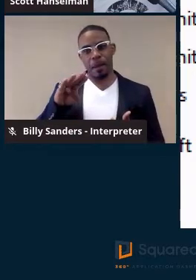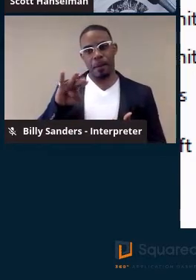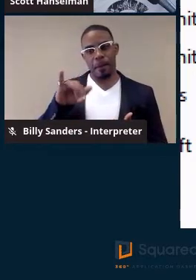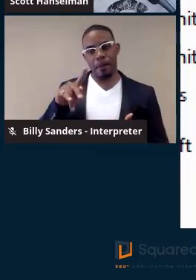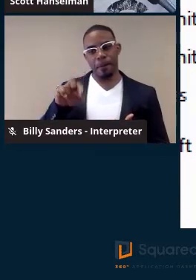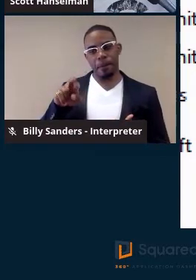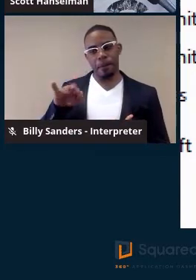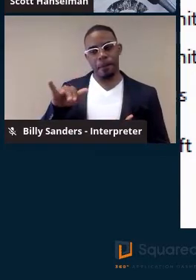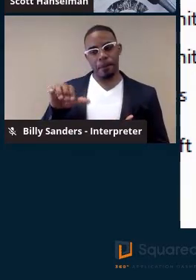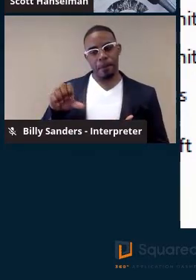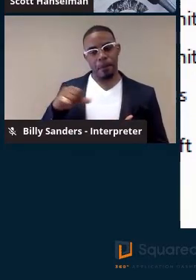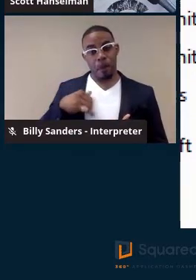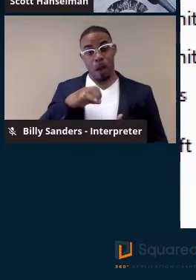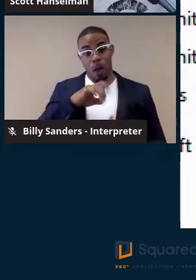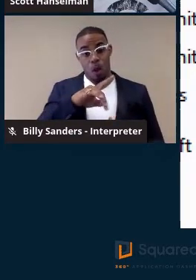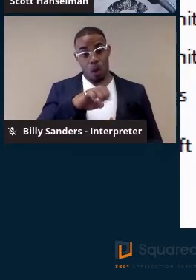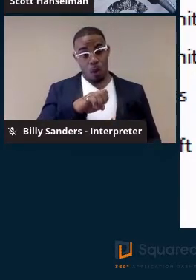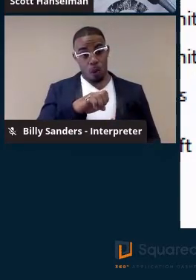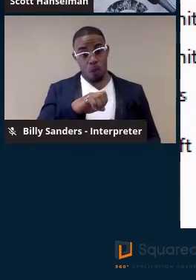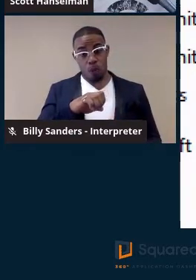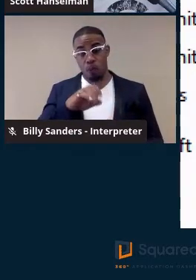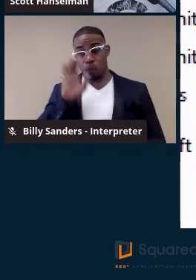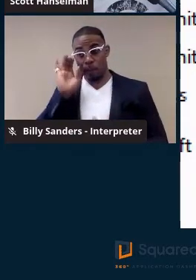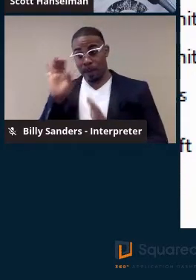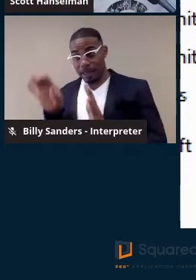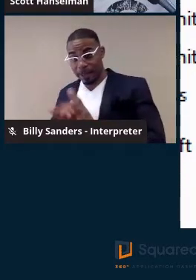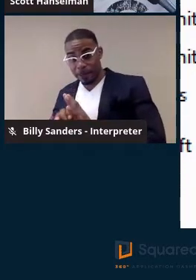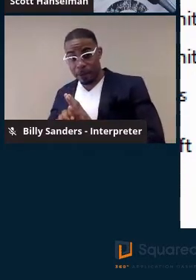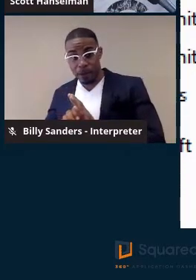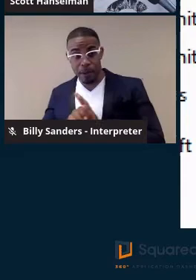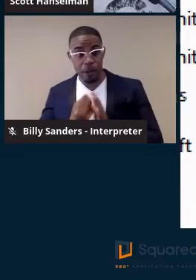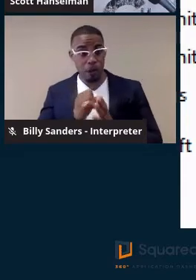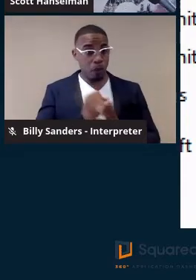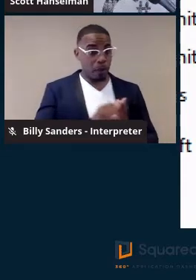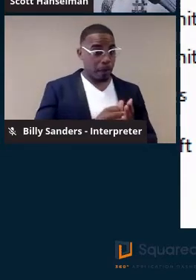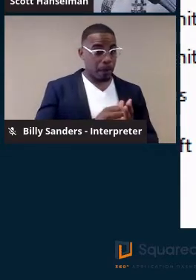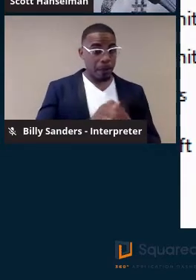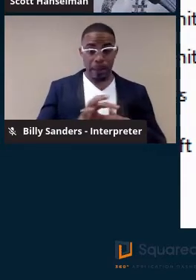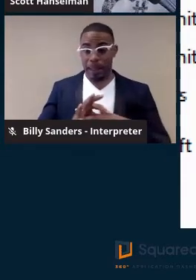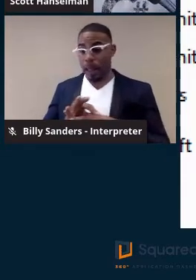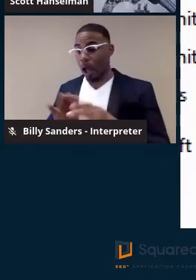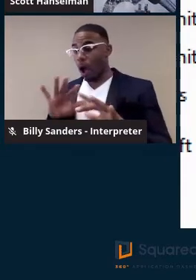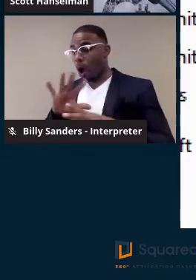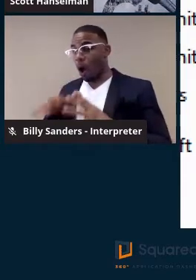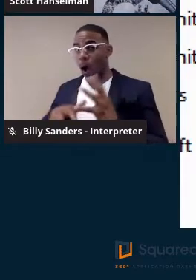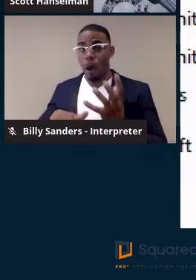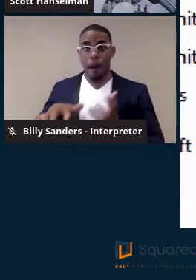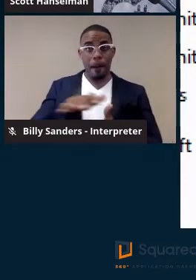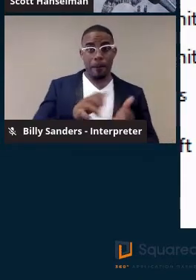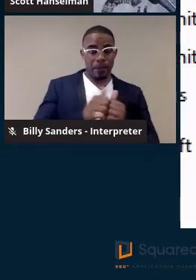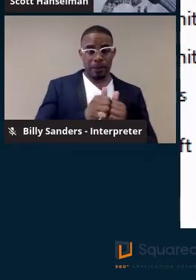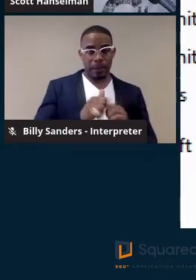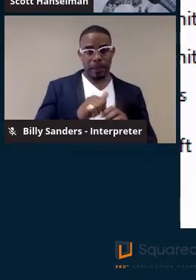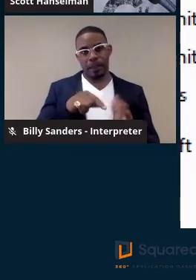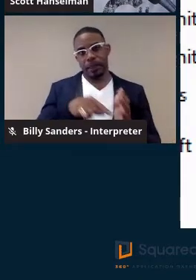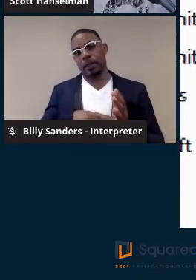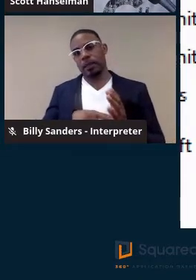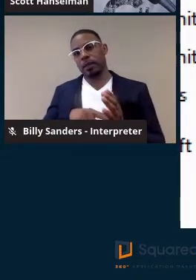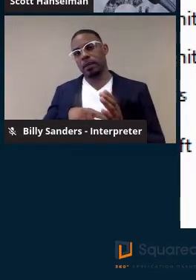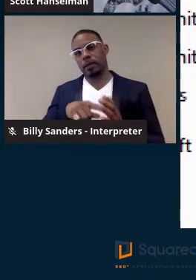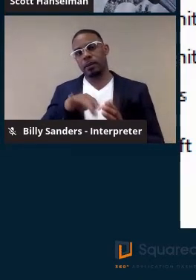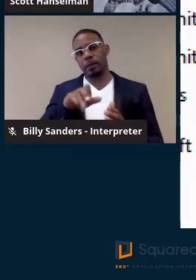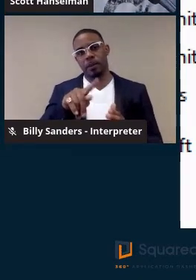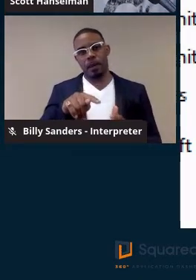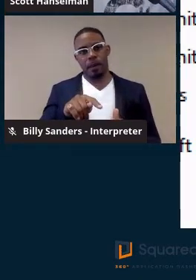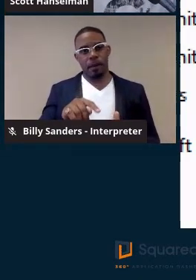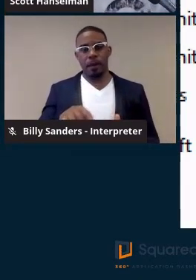code, and my images, and my scripts, and the content all mixed together in this pile.